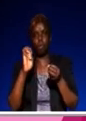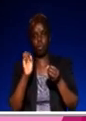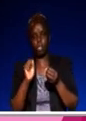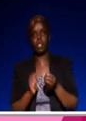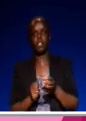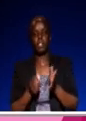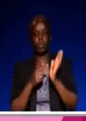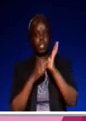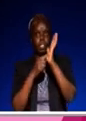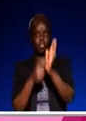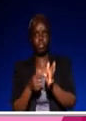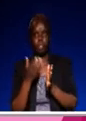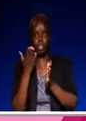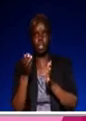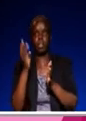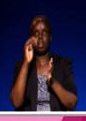screen, moles